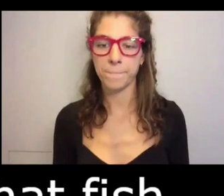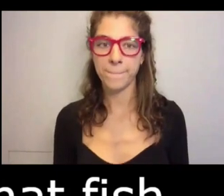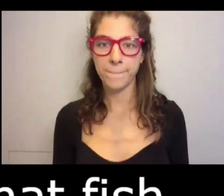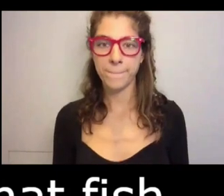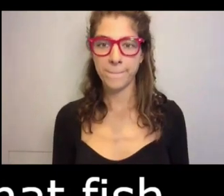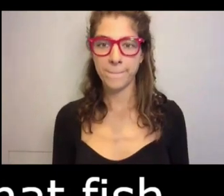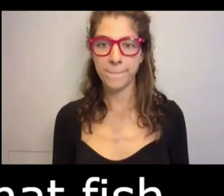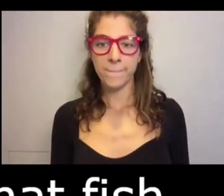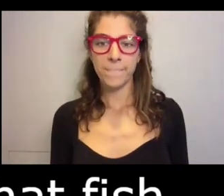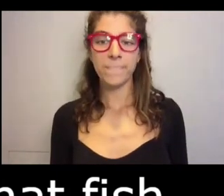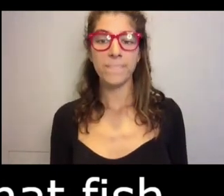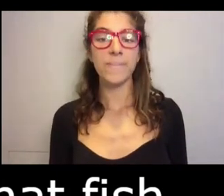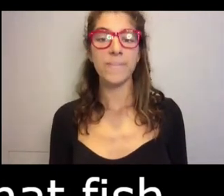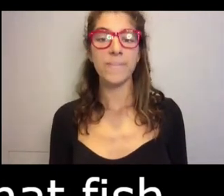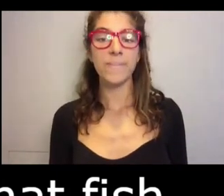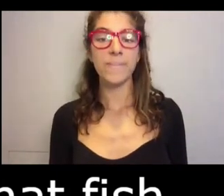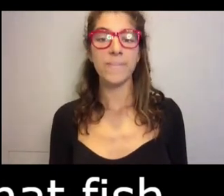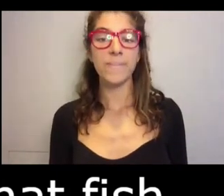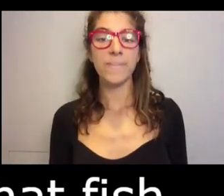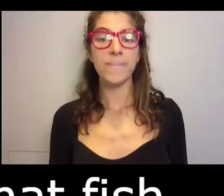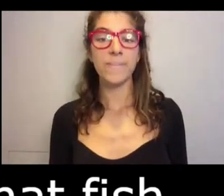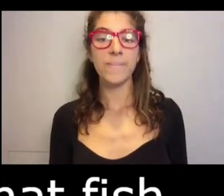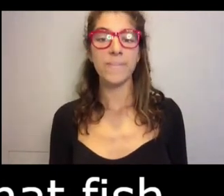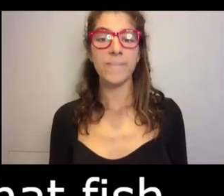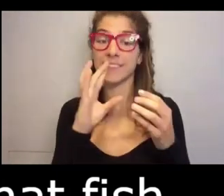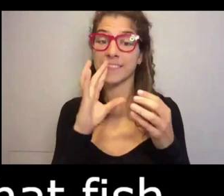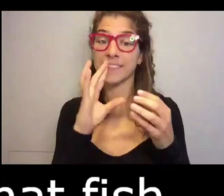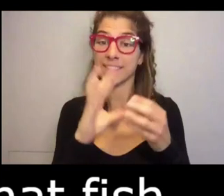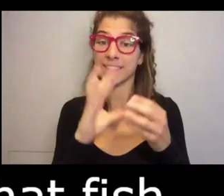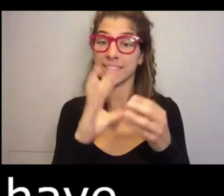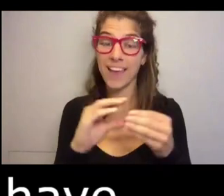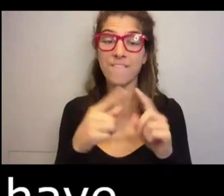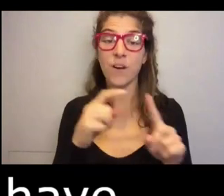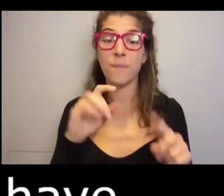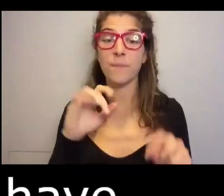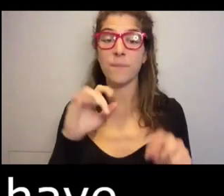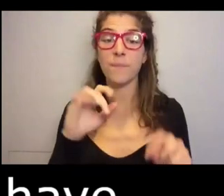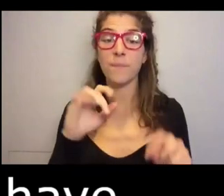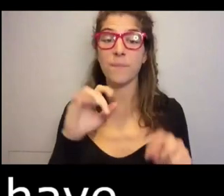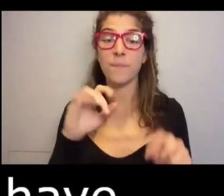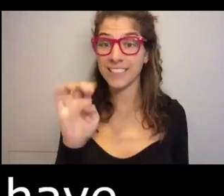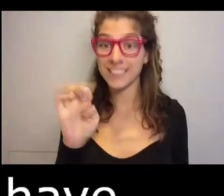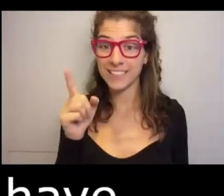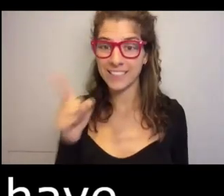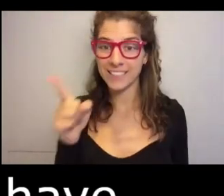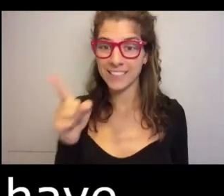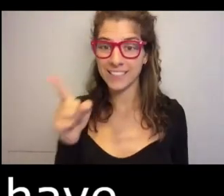We did have somebody state from Justine that mine looks like a mini circus,